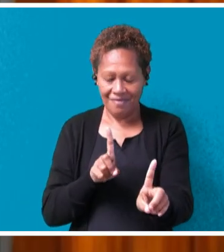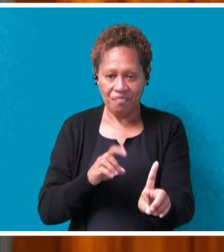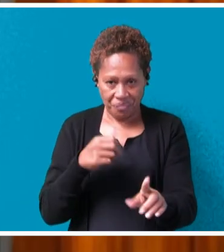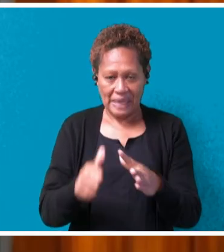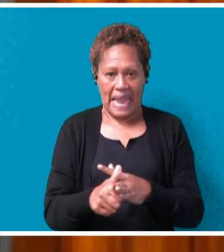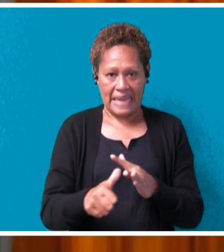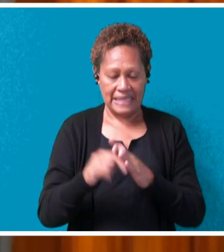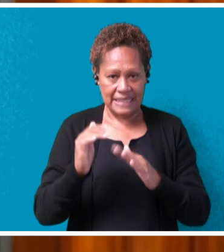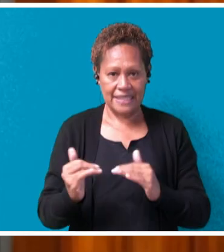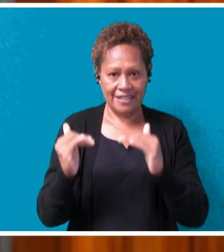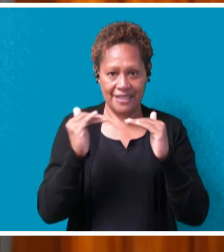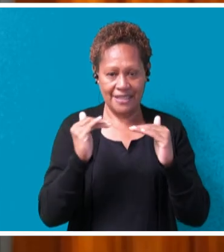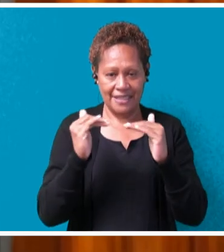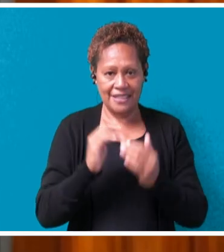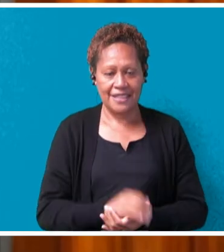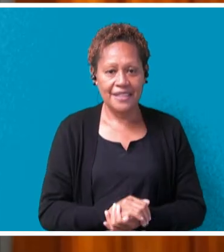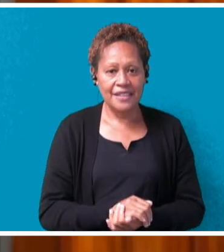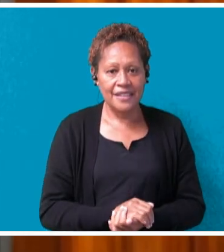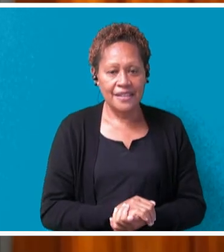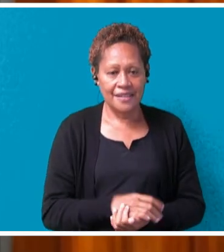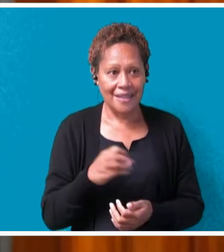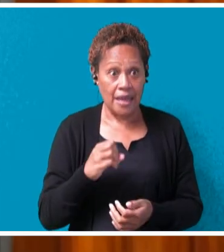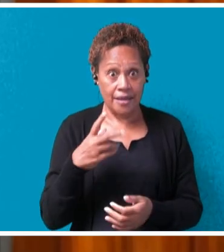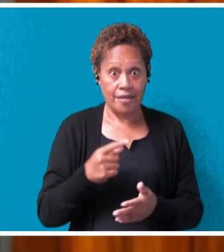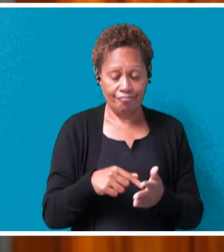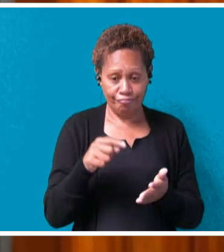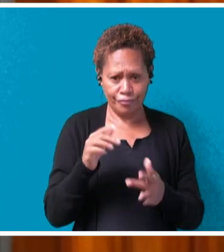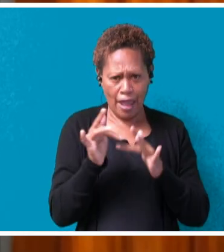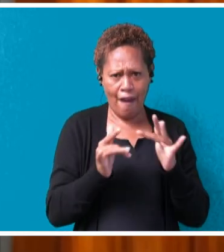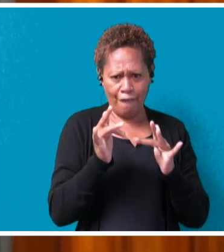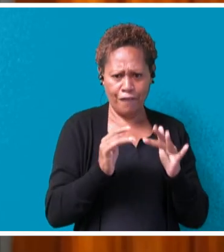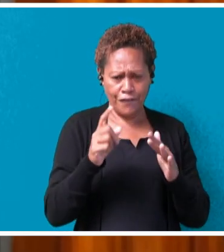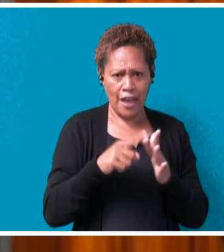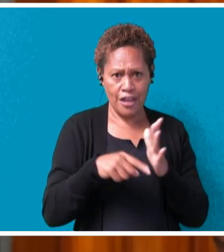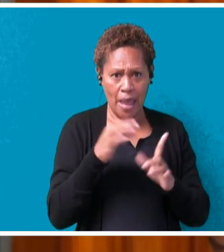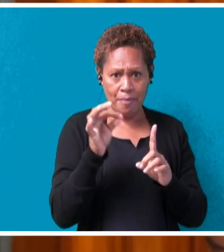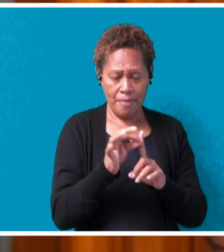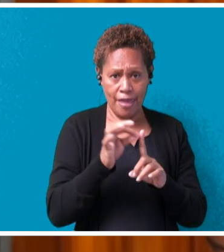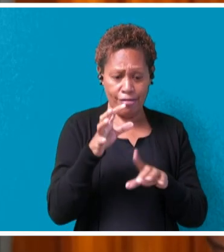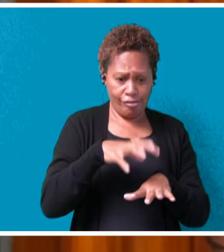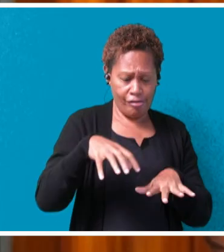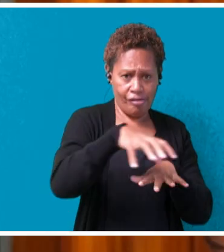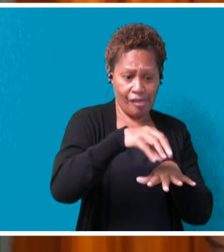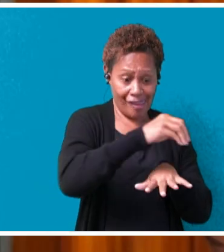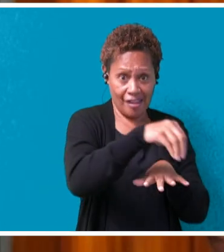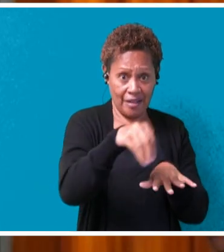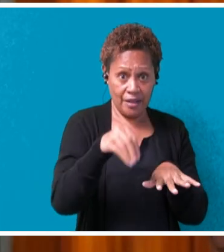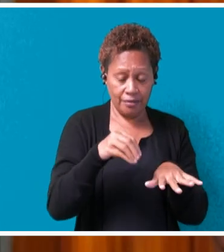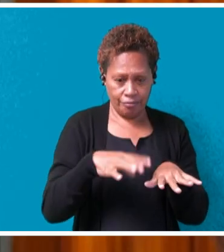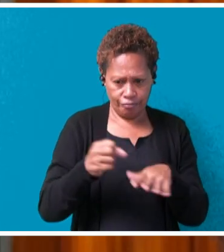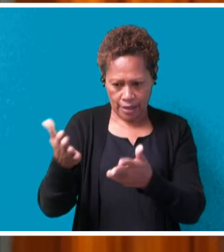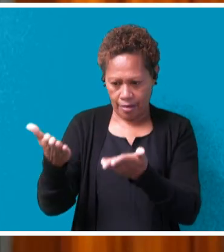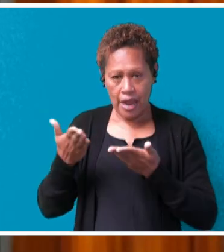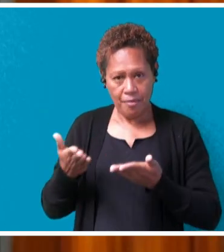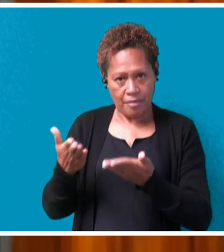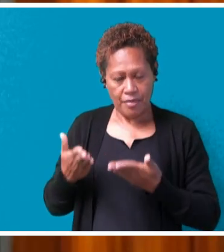justice. Through expanding the network of JPs across all divisions, the Ministry of Justice continues to bring essential